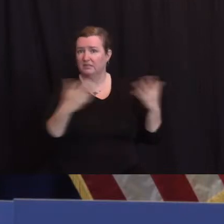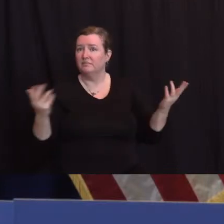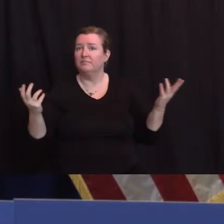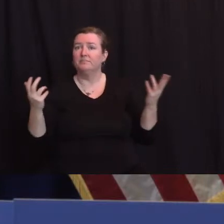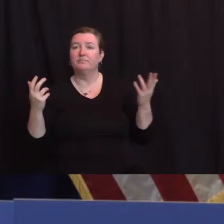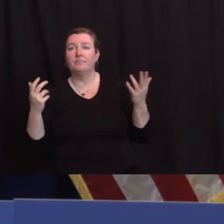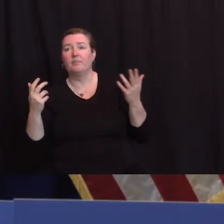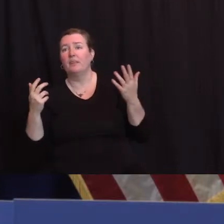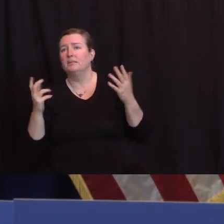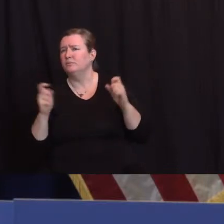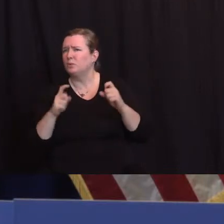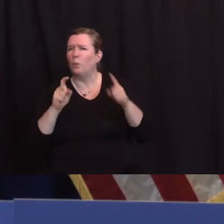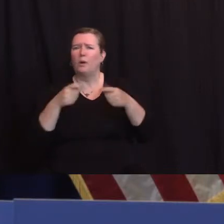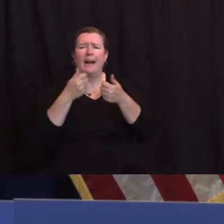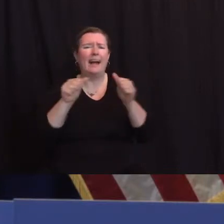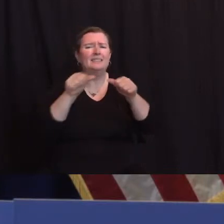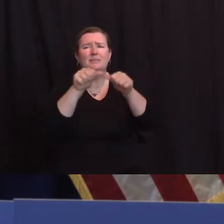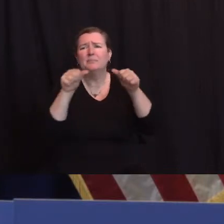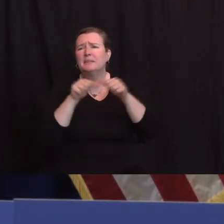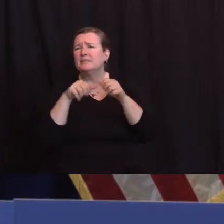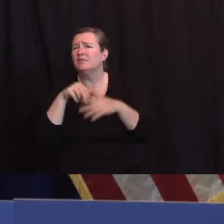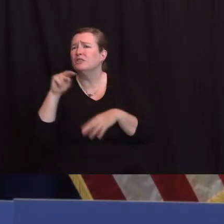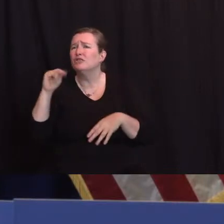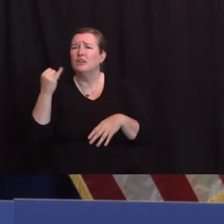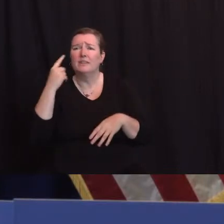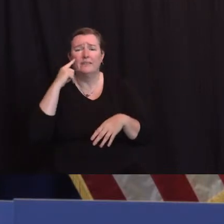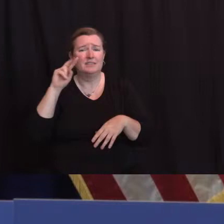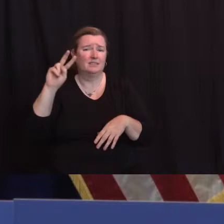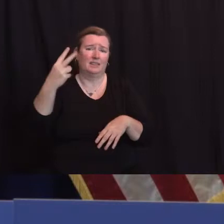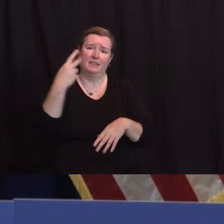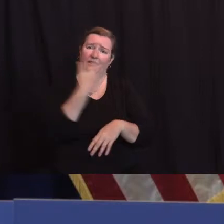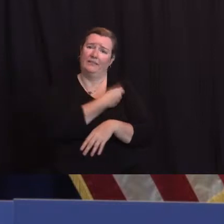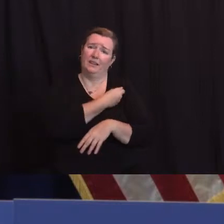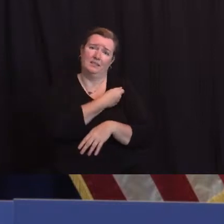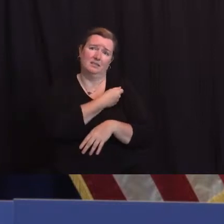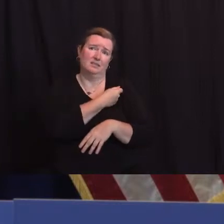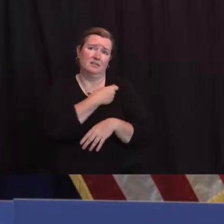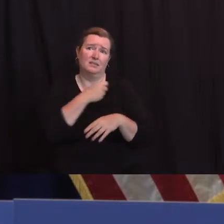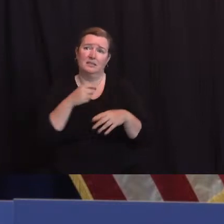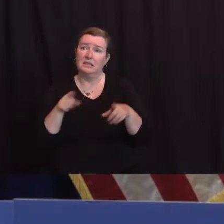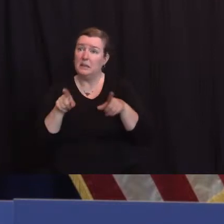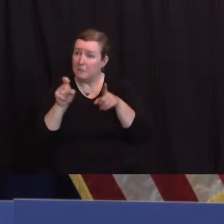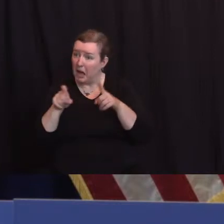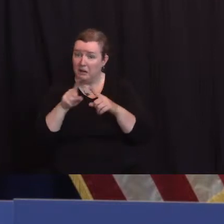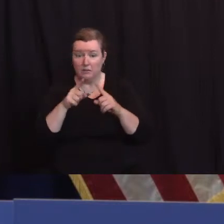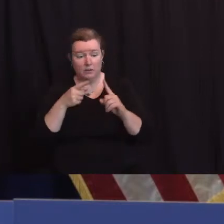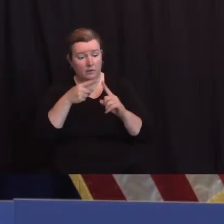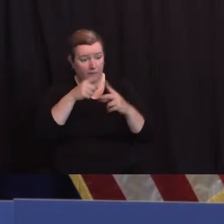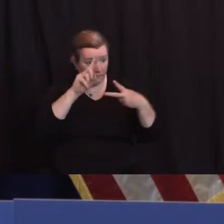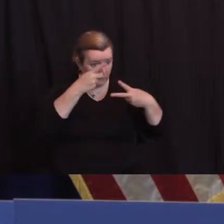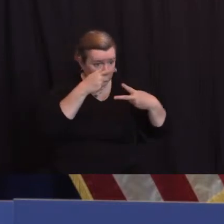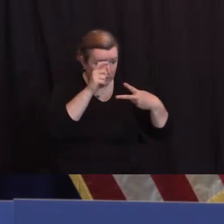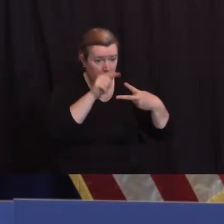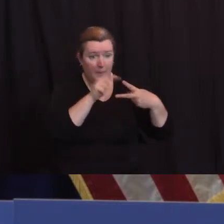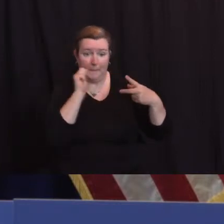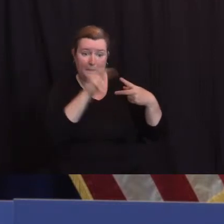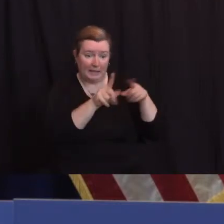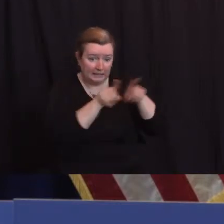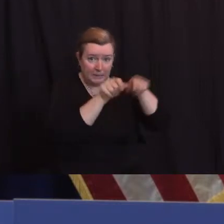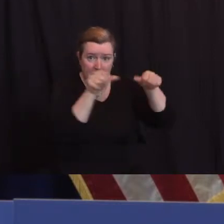any location in the state to get their second dose. So if you are unvaccinated, make a plan to get